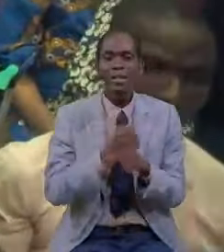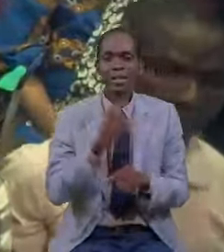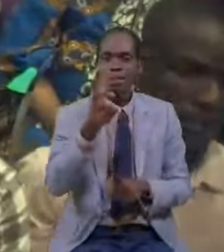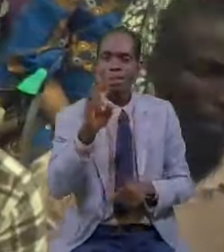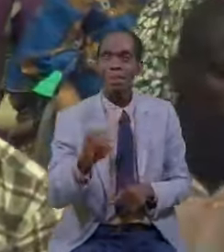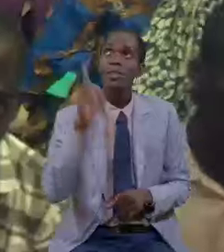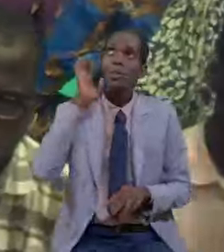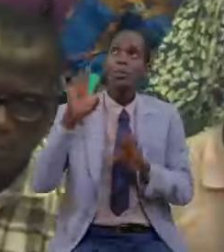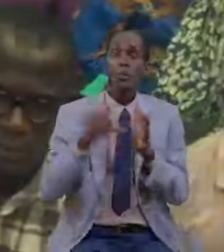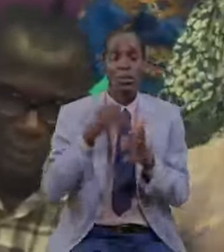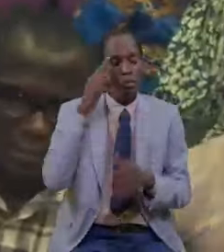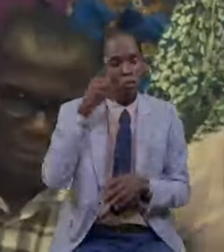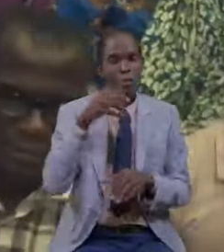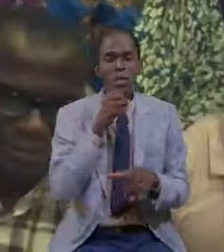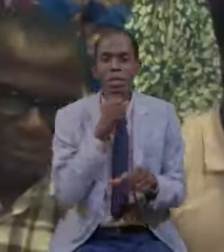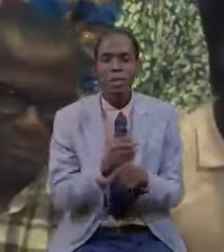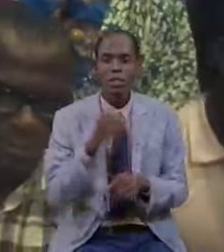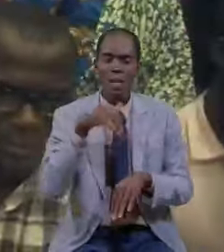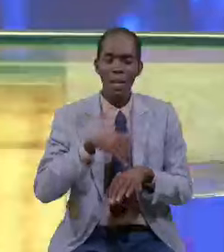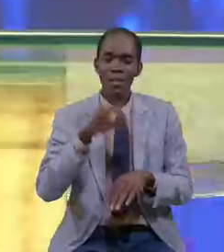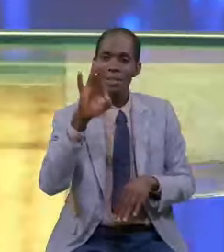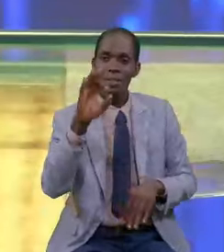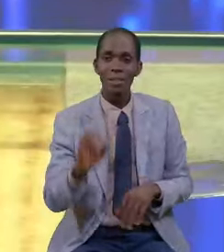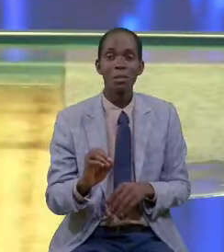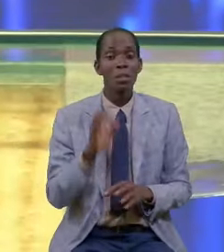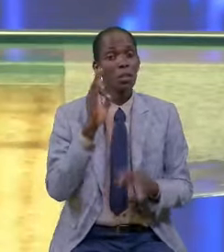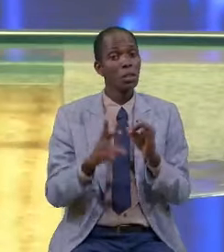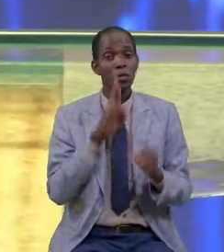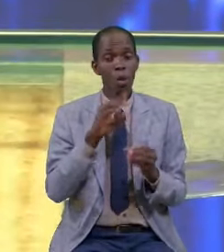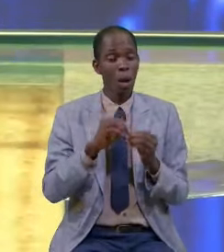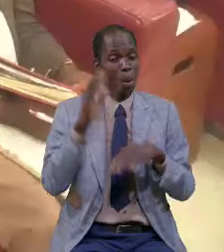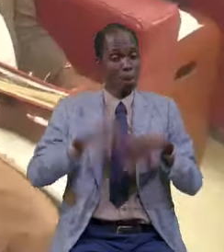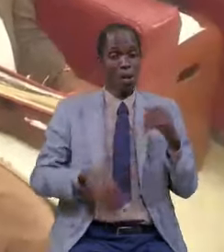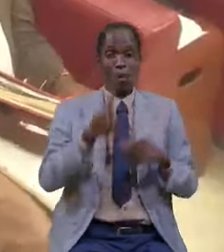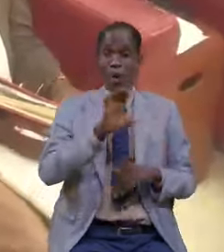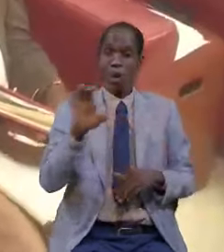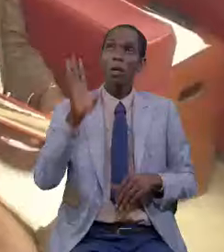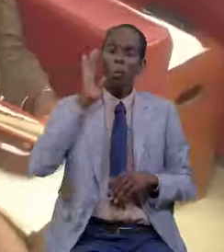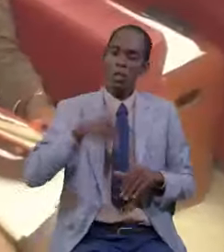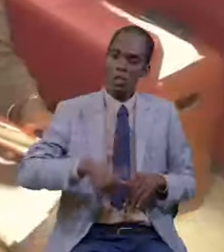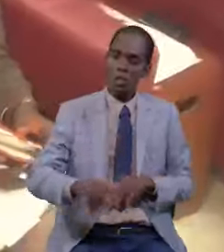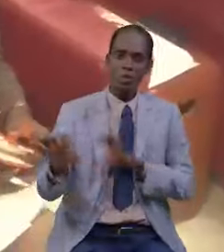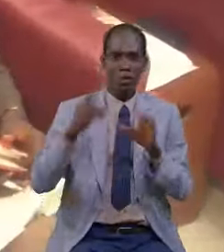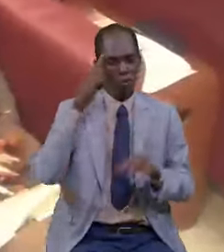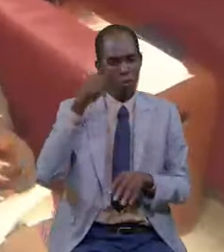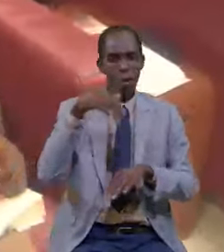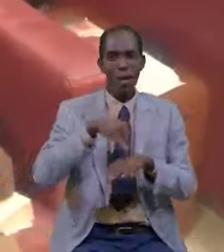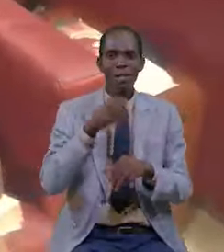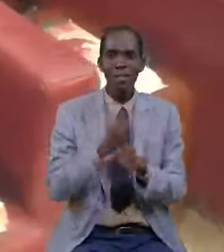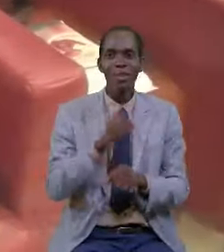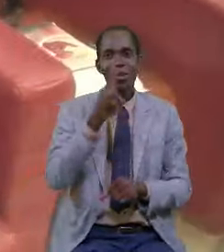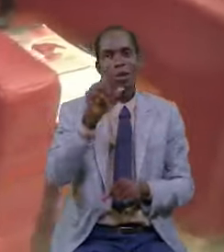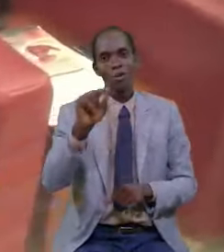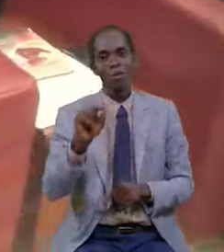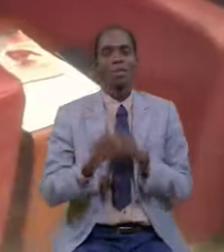you at 90. In fact, if you go beyond 100, he'll do it for you at 120.